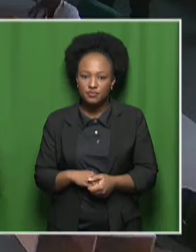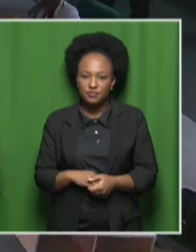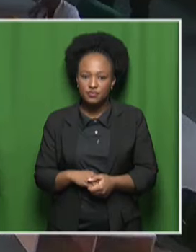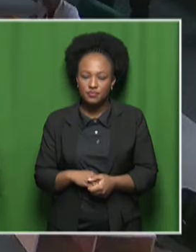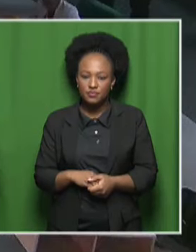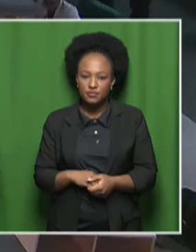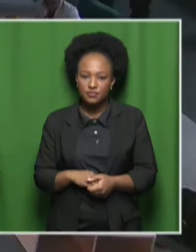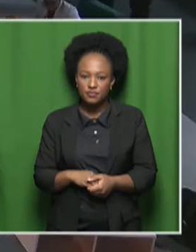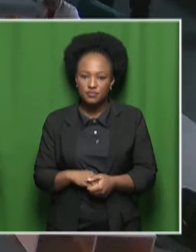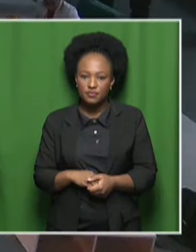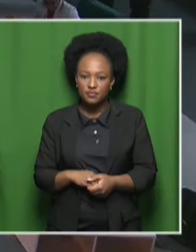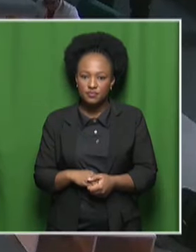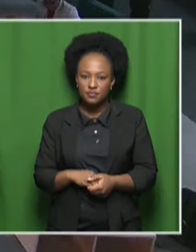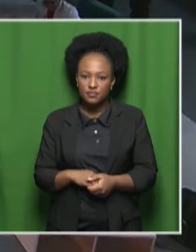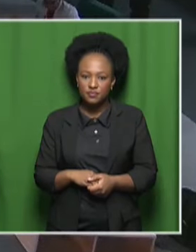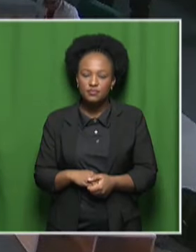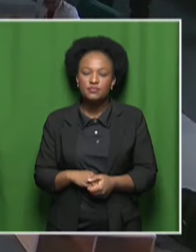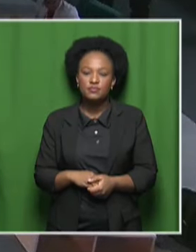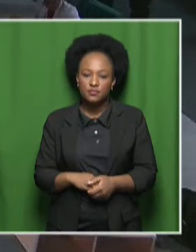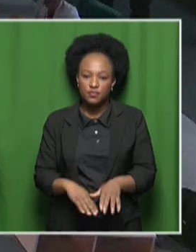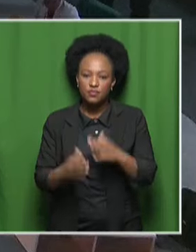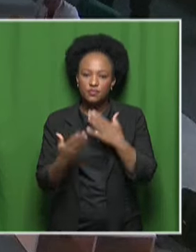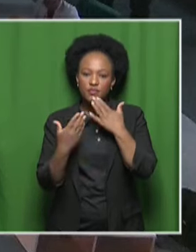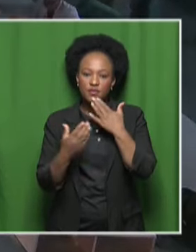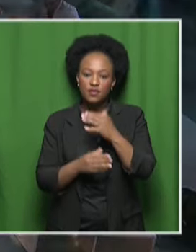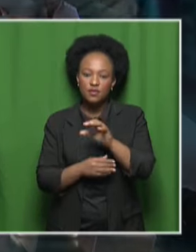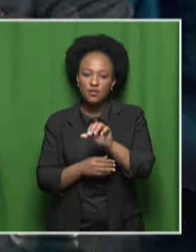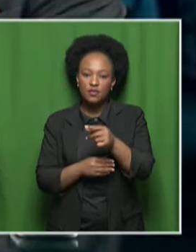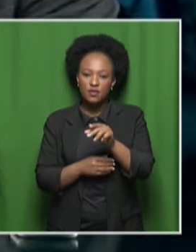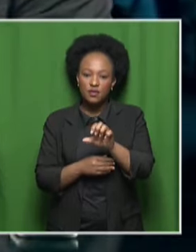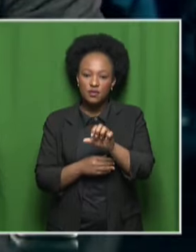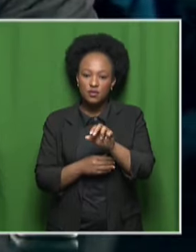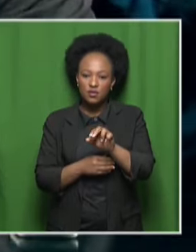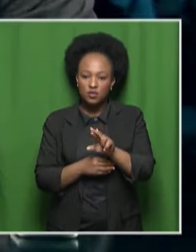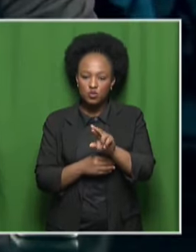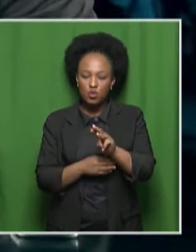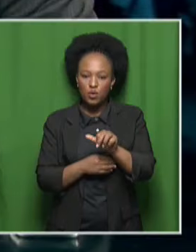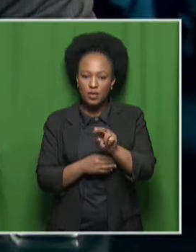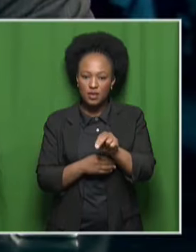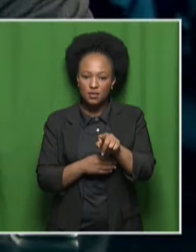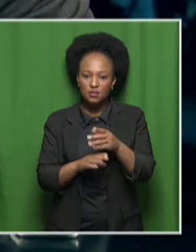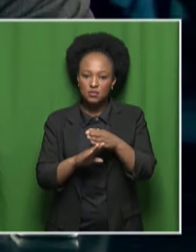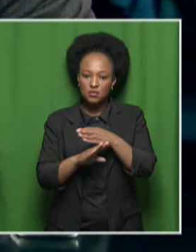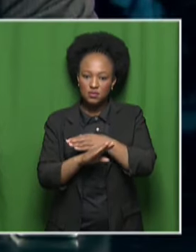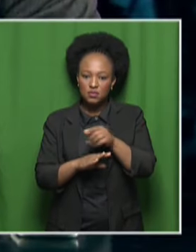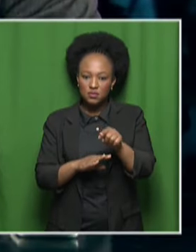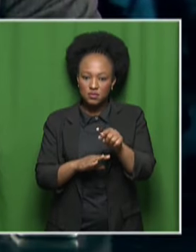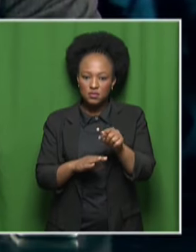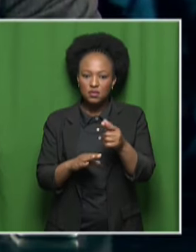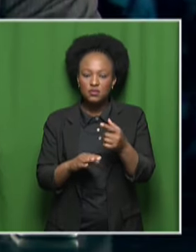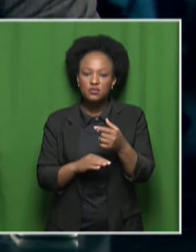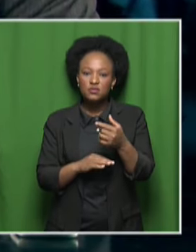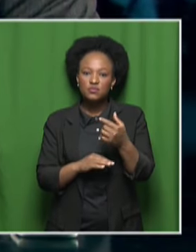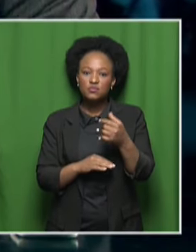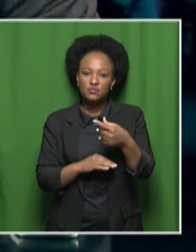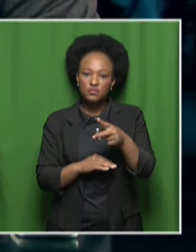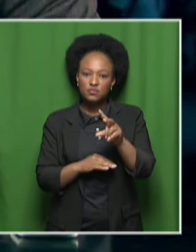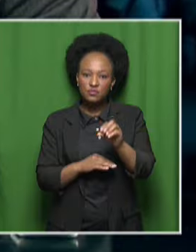All right. Sharon, thank you for that. So that piece, before you came through for this